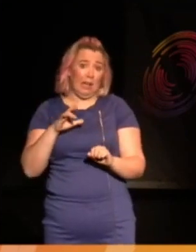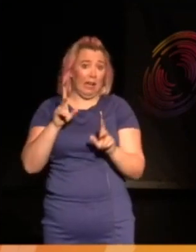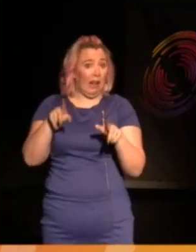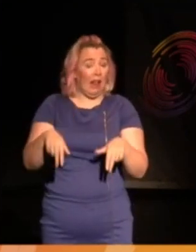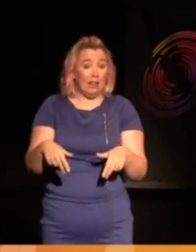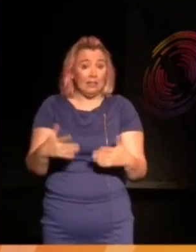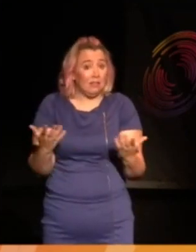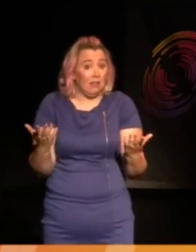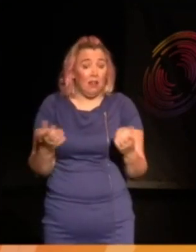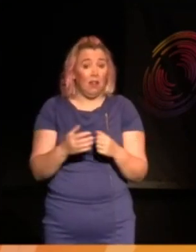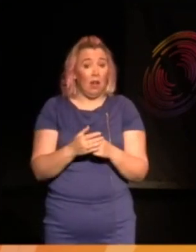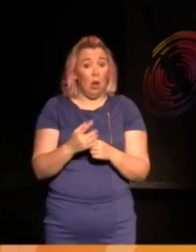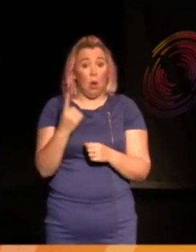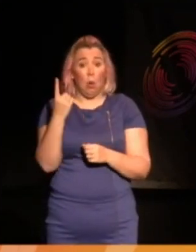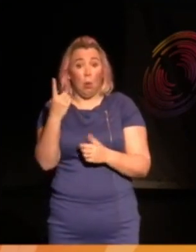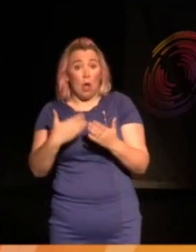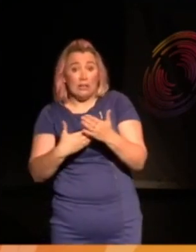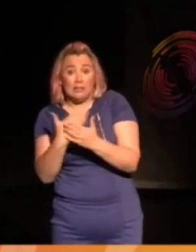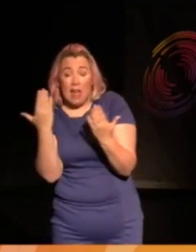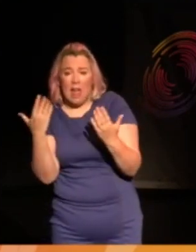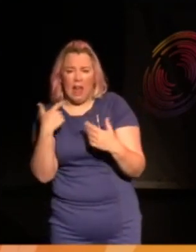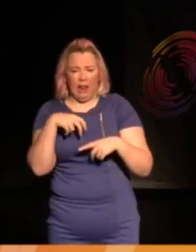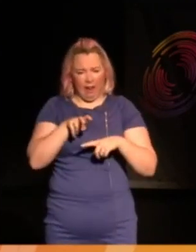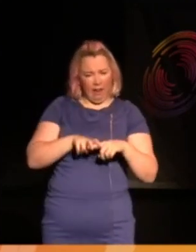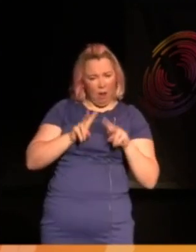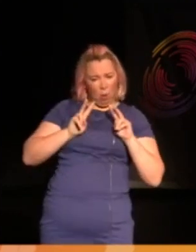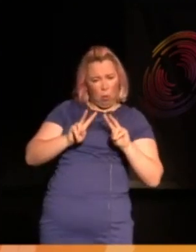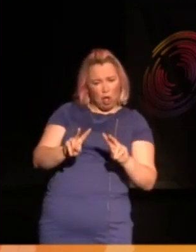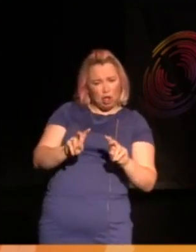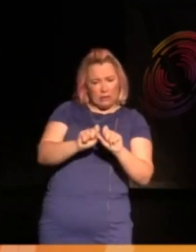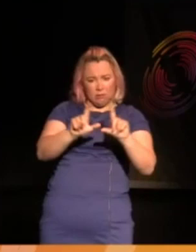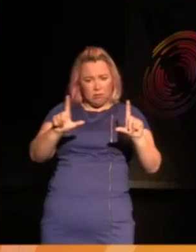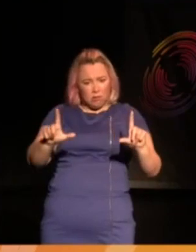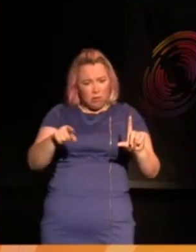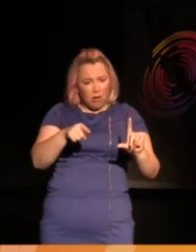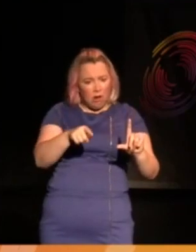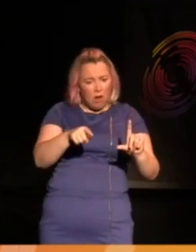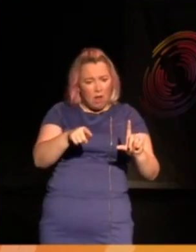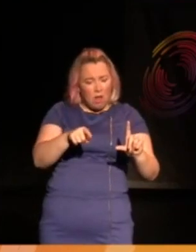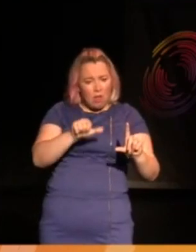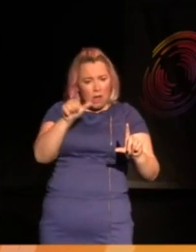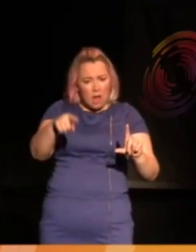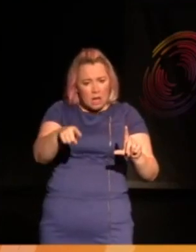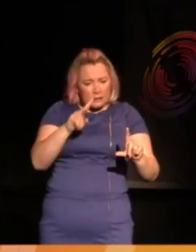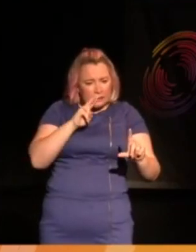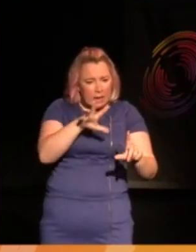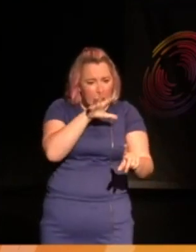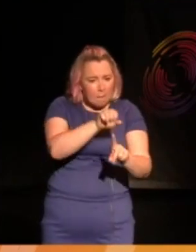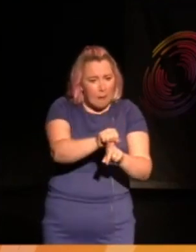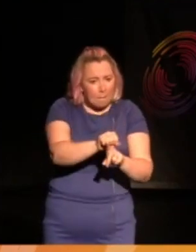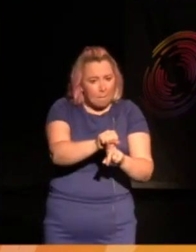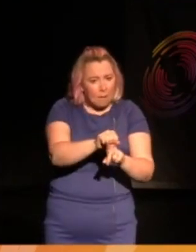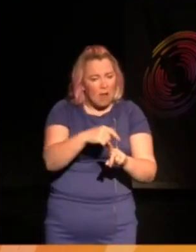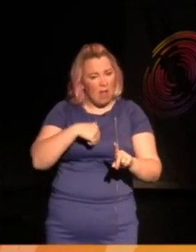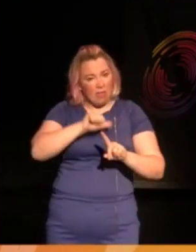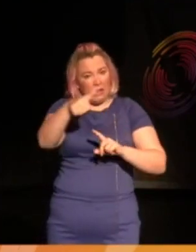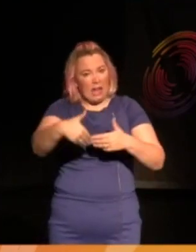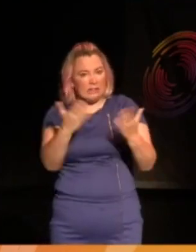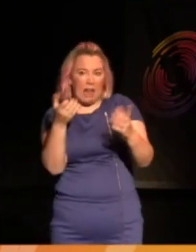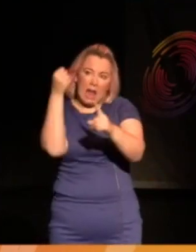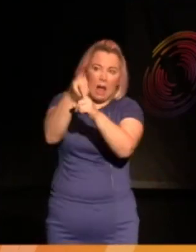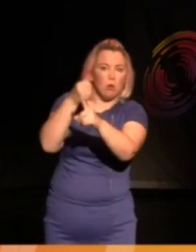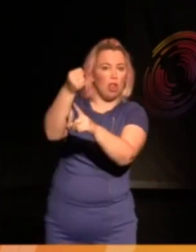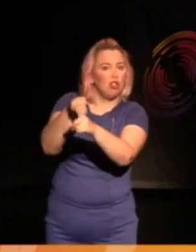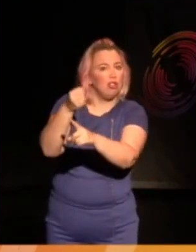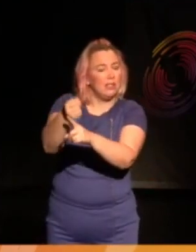in, the next day they were out in the streets. And so things can move very, very quickly. But at the heart of it, for your question, I believe